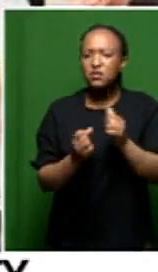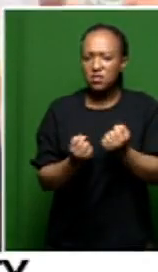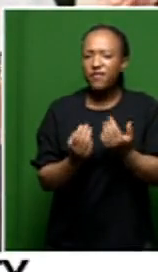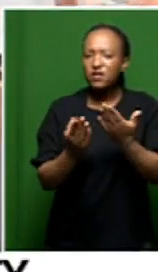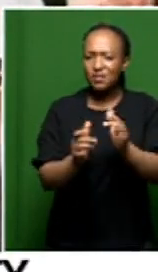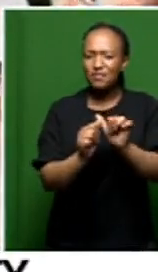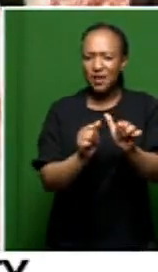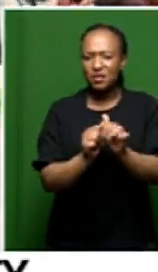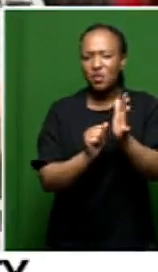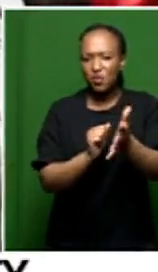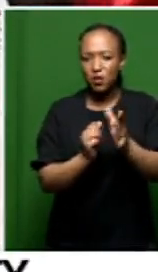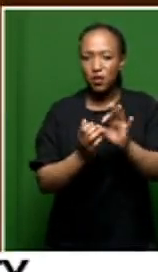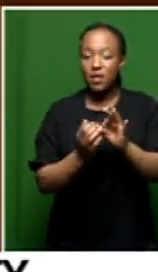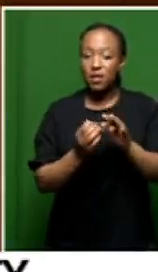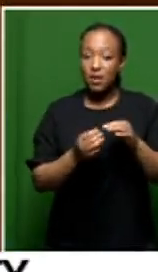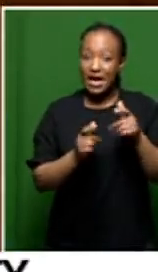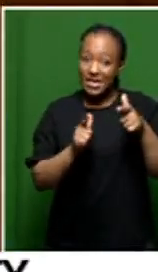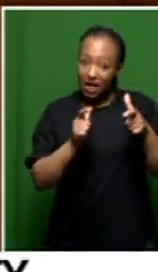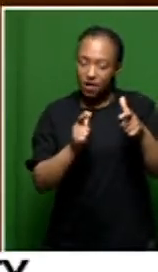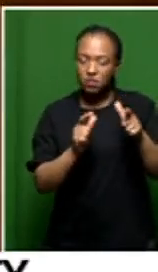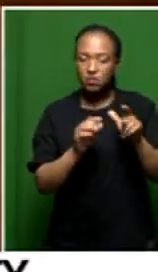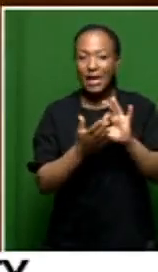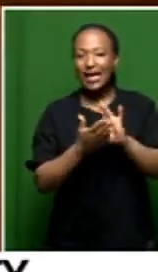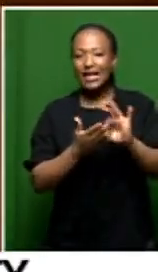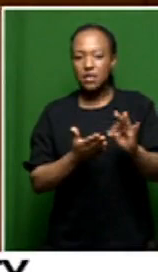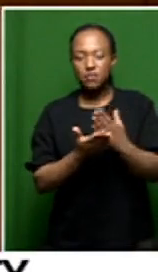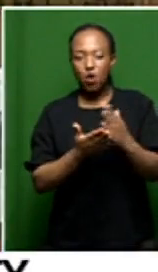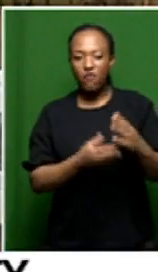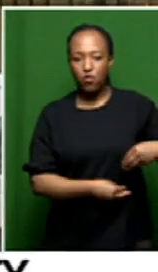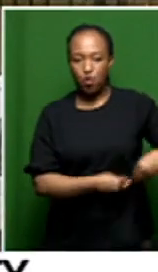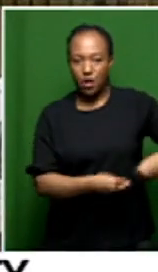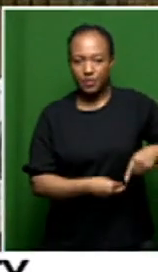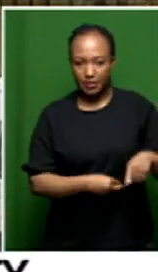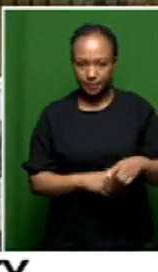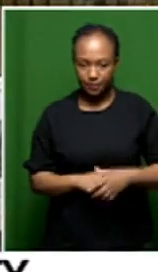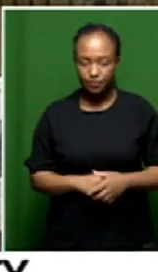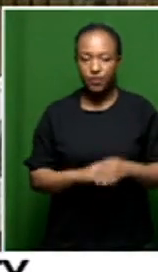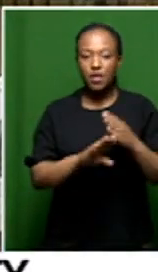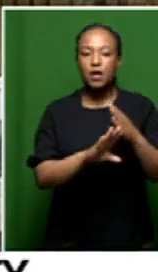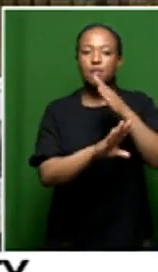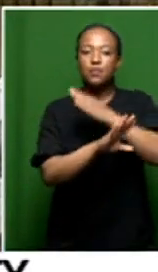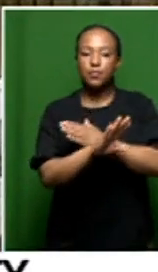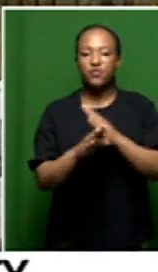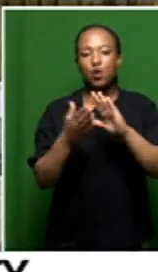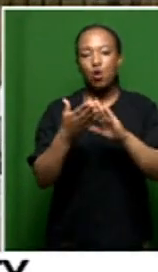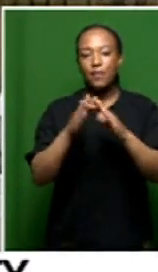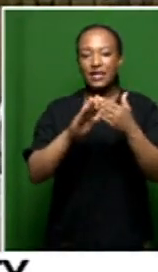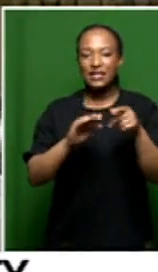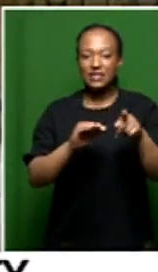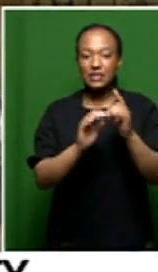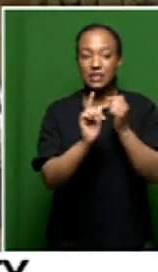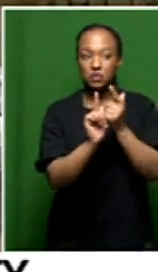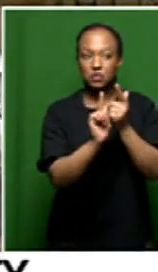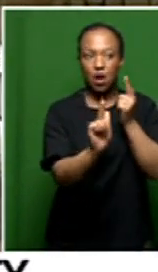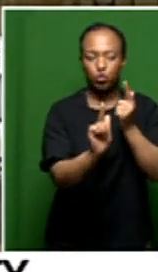service delivery and clean governance. I want to talk to the residents from my heart today. But previously disadvantaged communities in townships